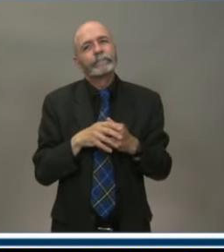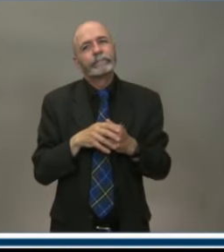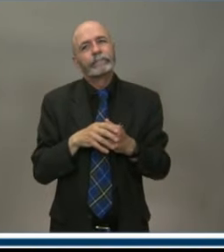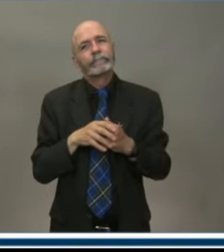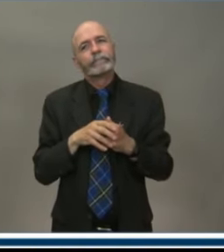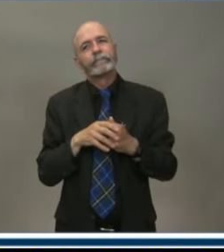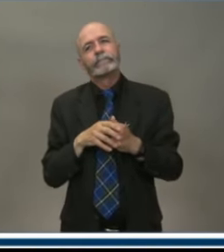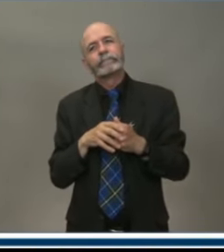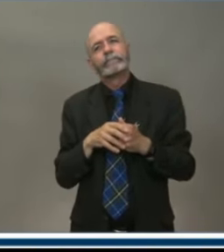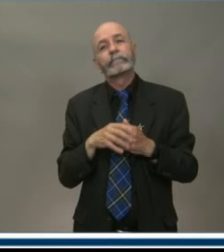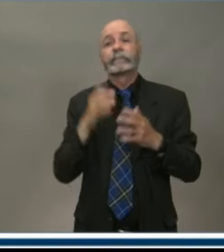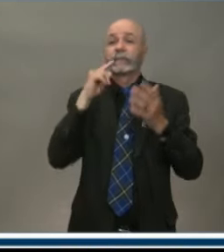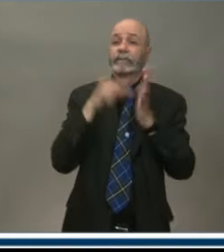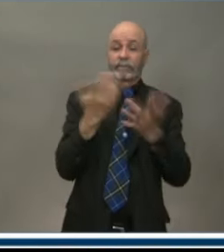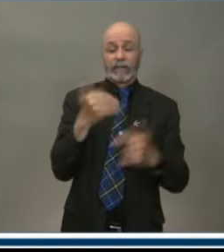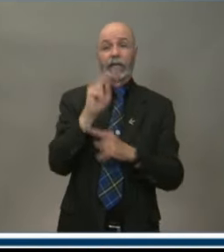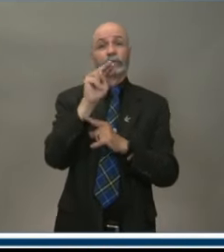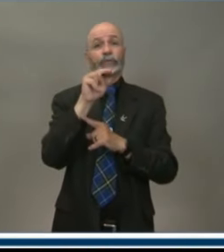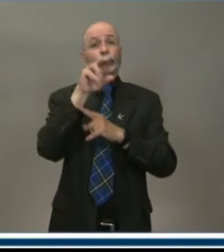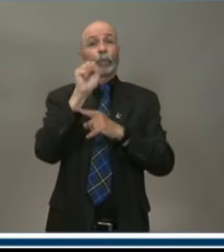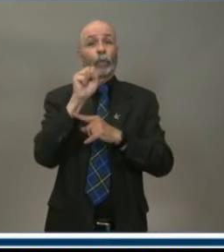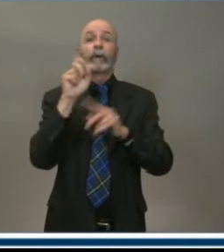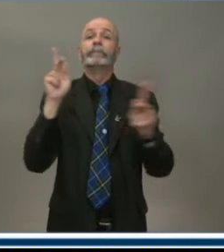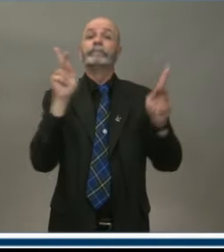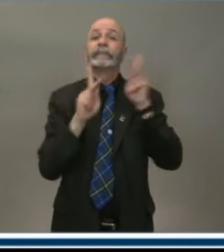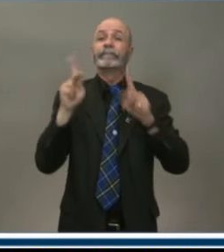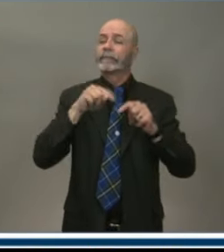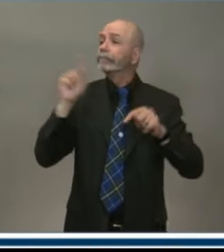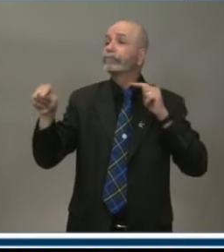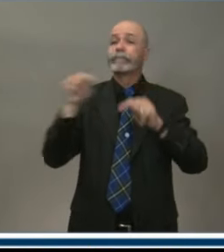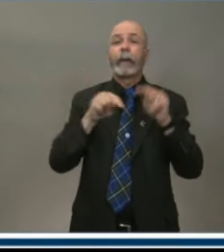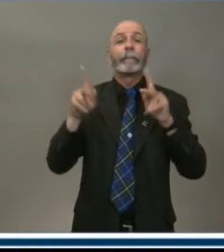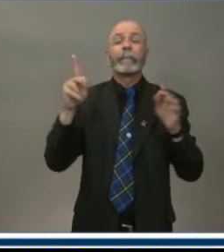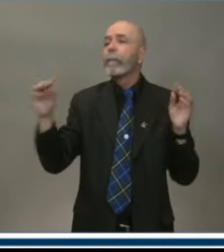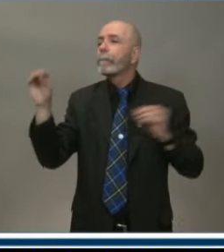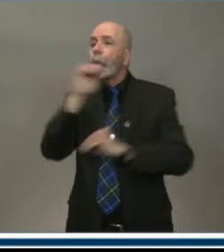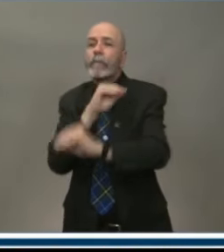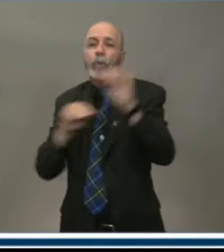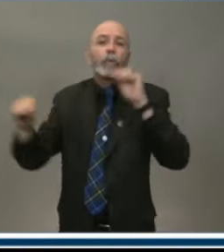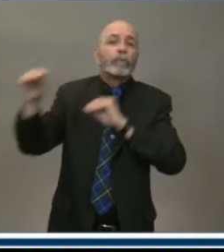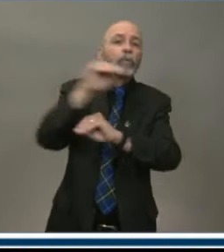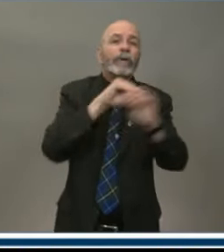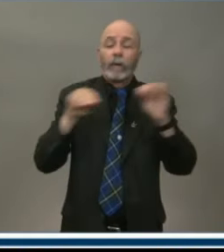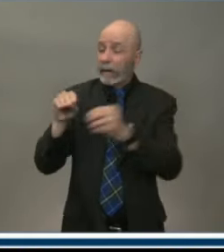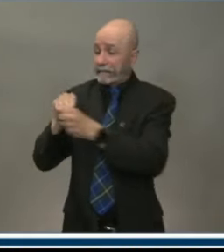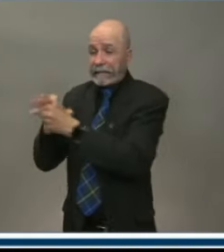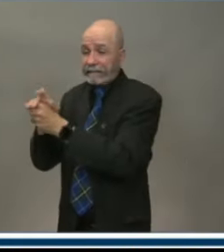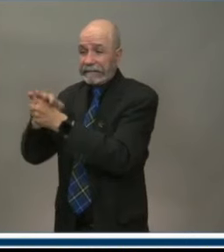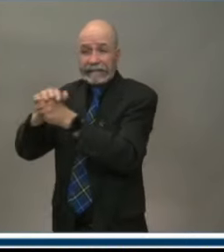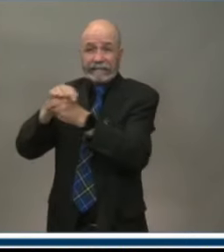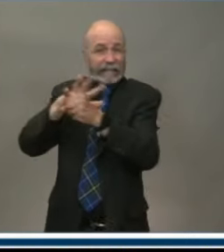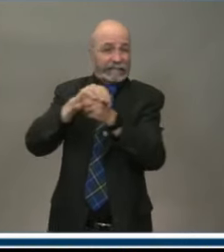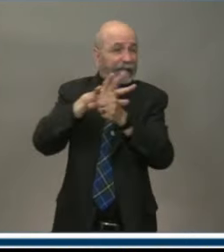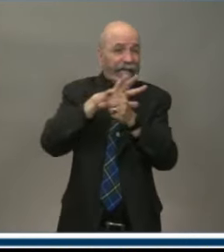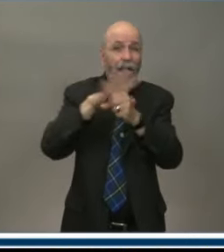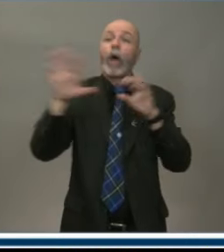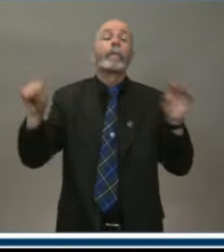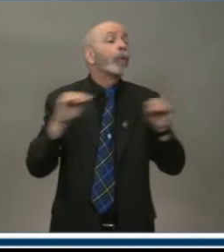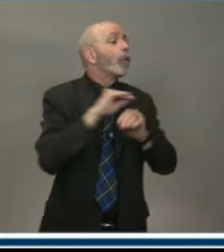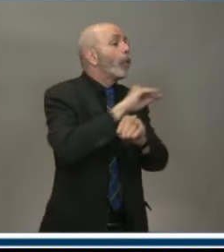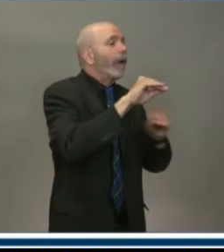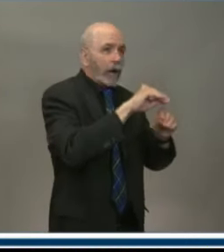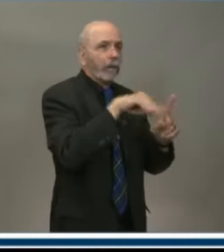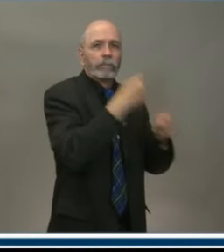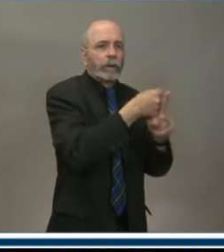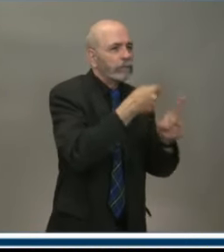people are quite mobile, and that if we have a resurgence of COVID-19 in one community, that just gives it the opportunity then to spread